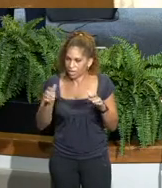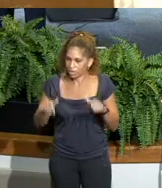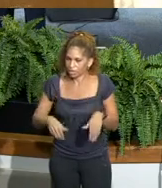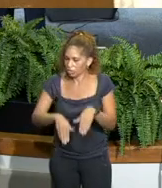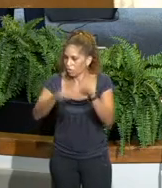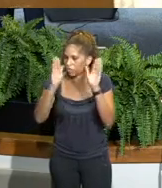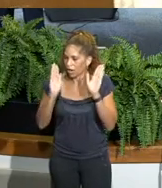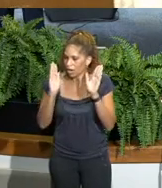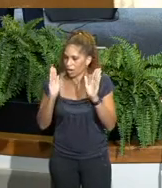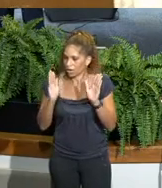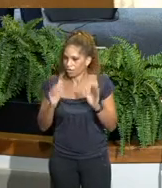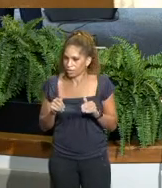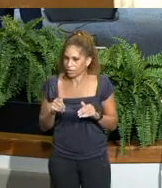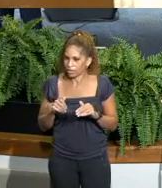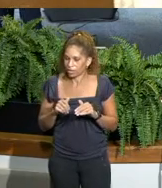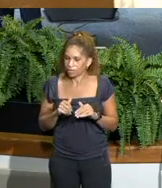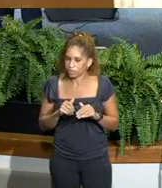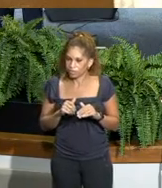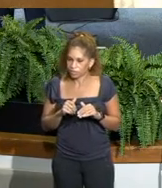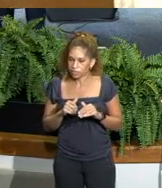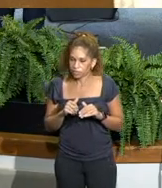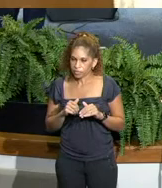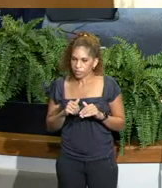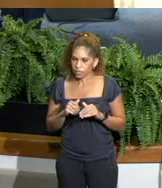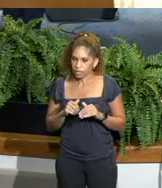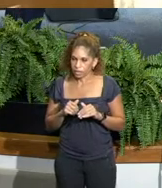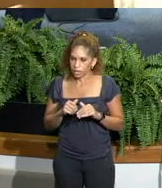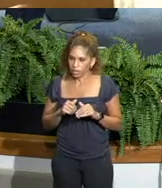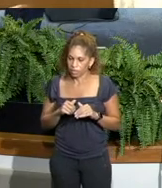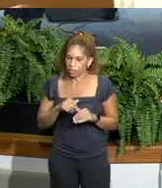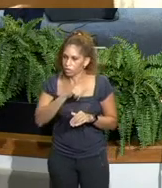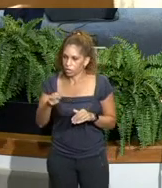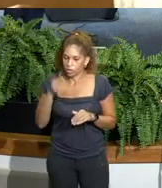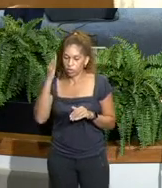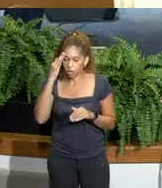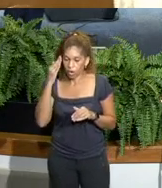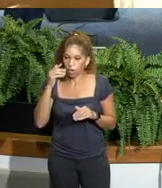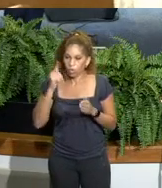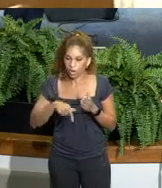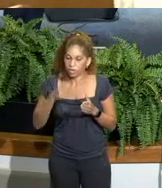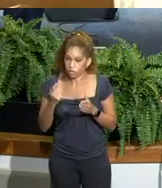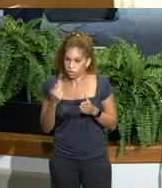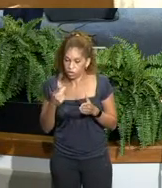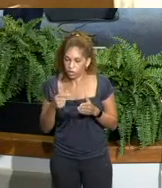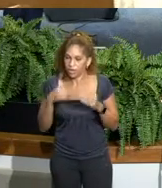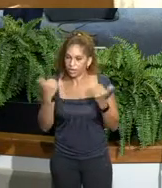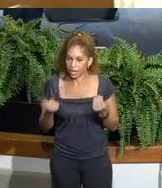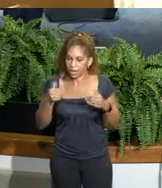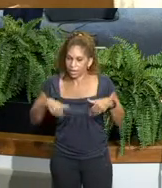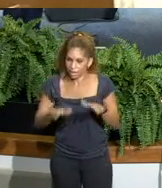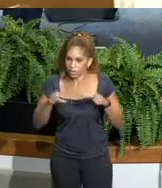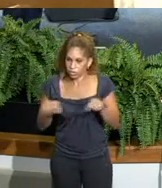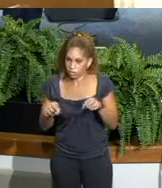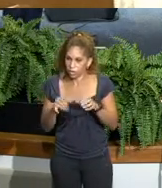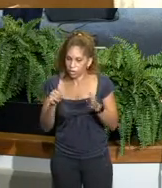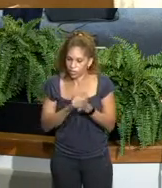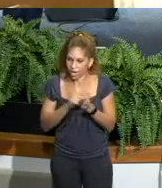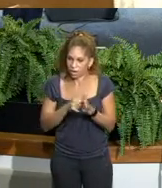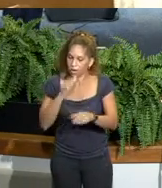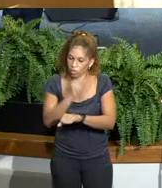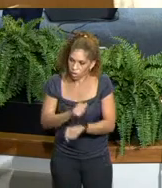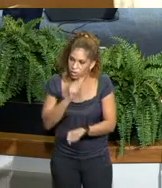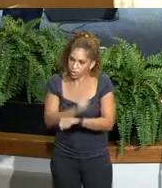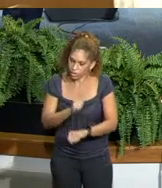no war of the spirit that can't be subdued. You know what to do. Now let's do it.